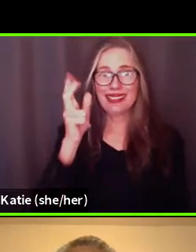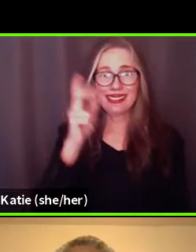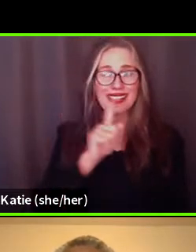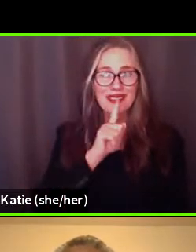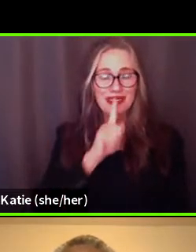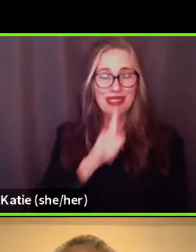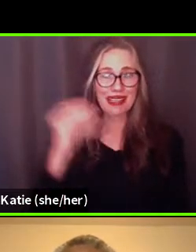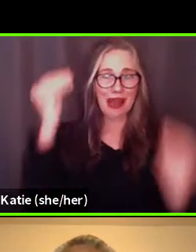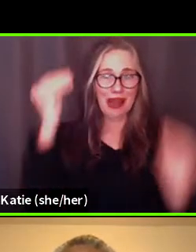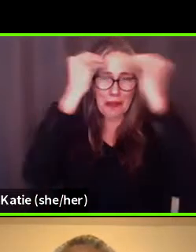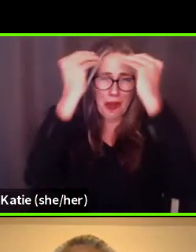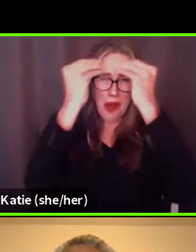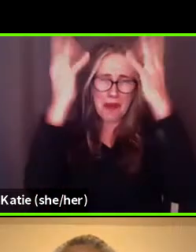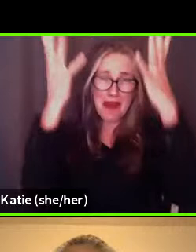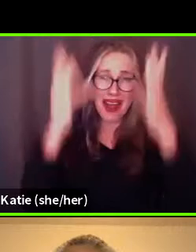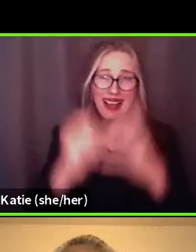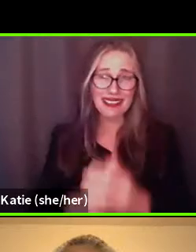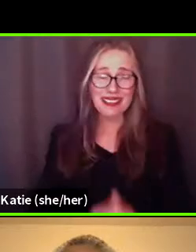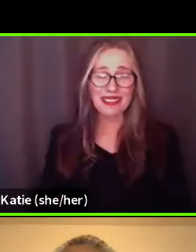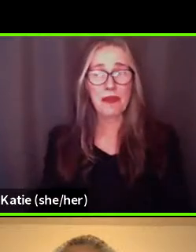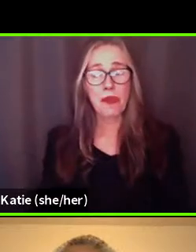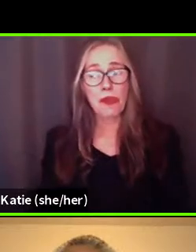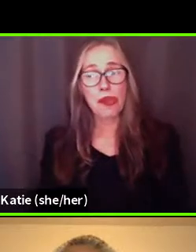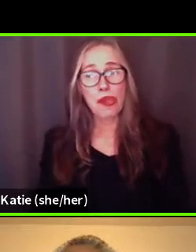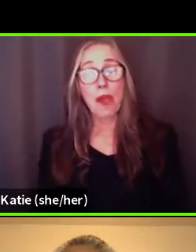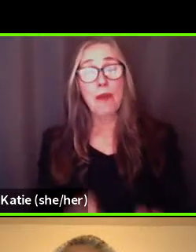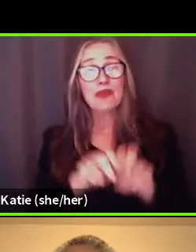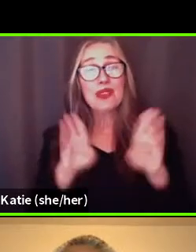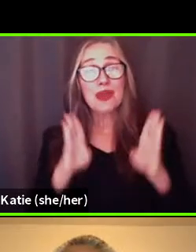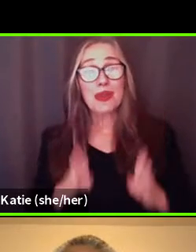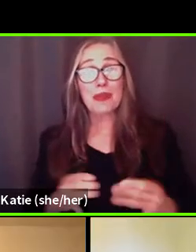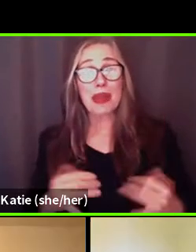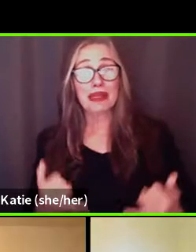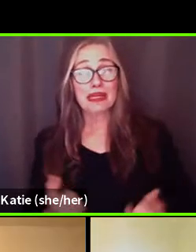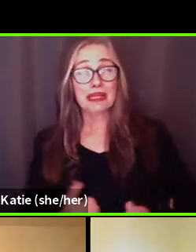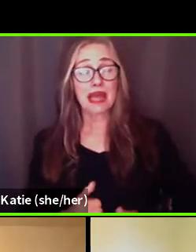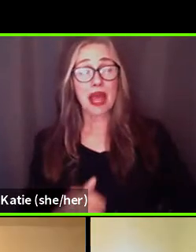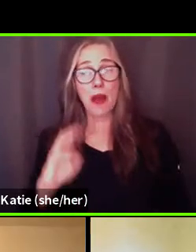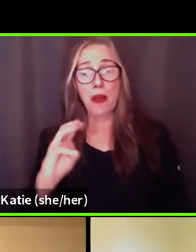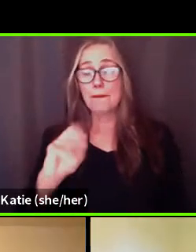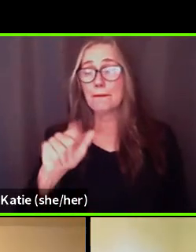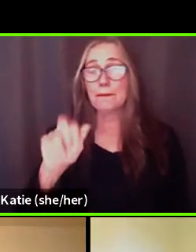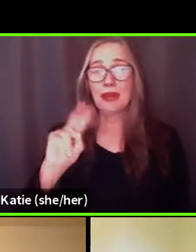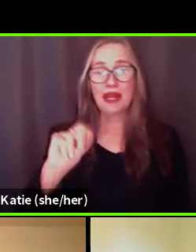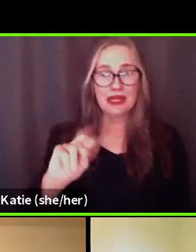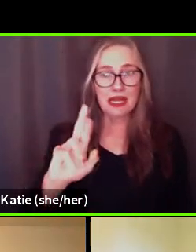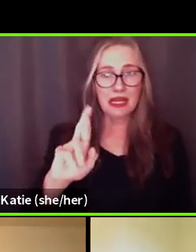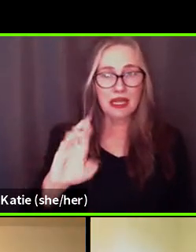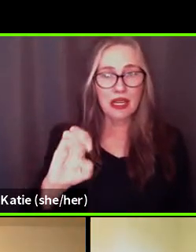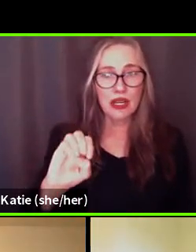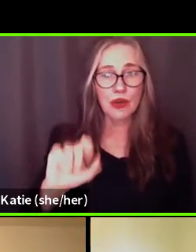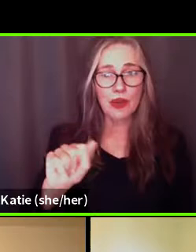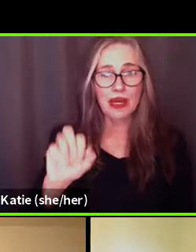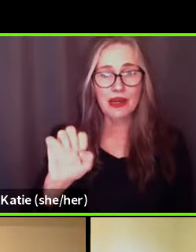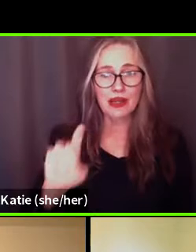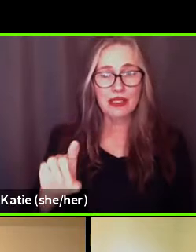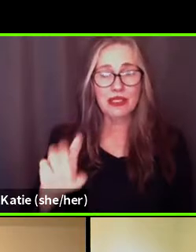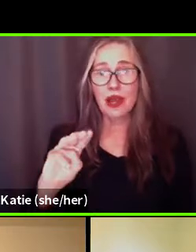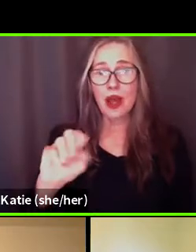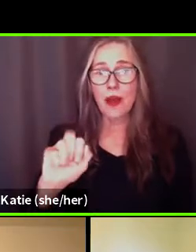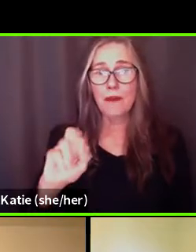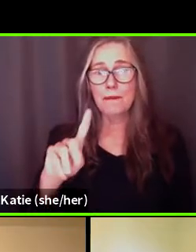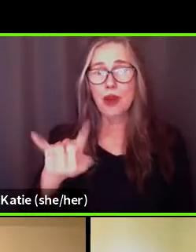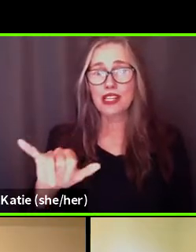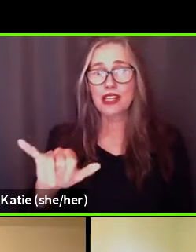but i will tell you that our panelists are uh milton reynolds marcie darnosky coming to